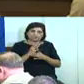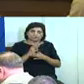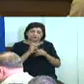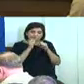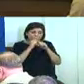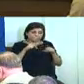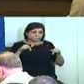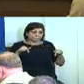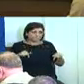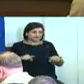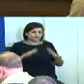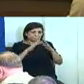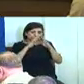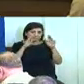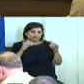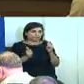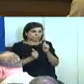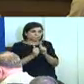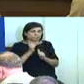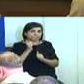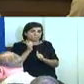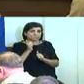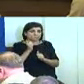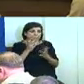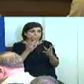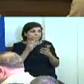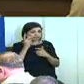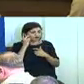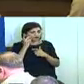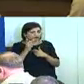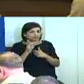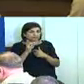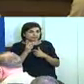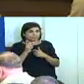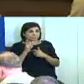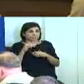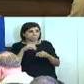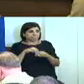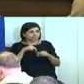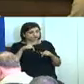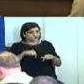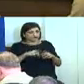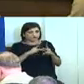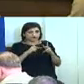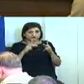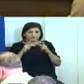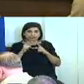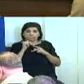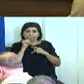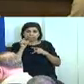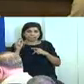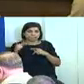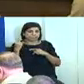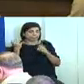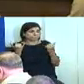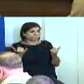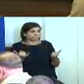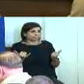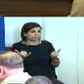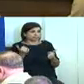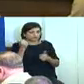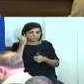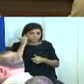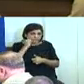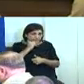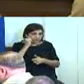place, that most of all, what we want to see in this place, not just today, but every single